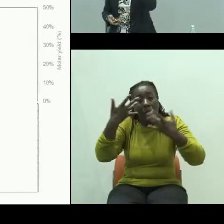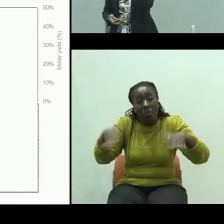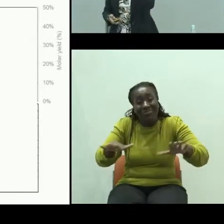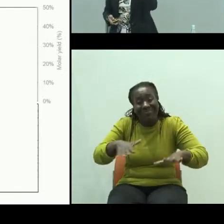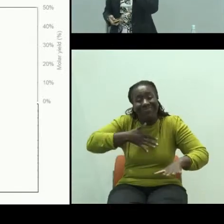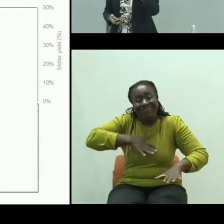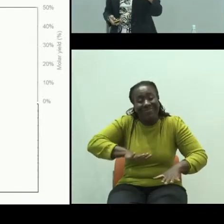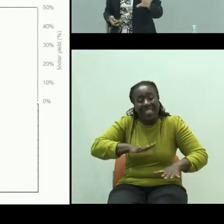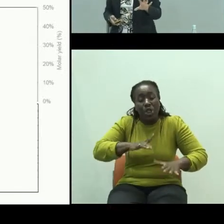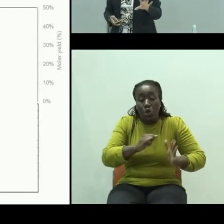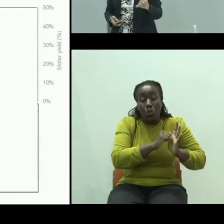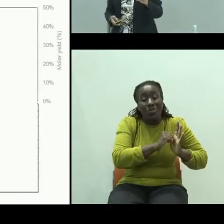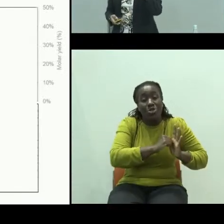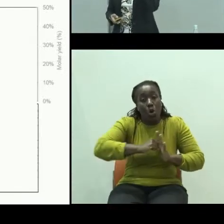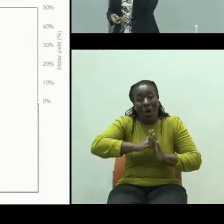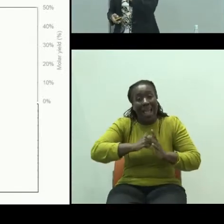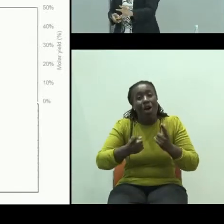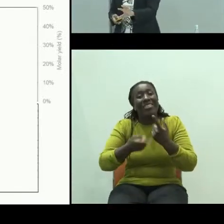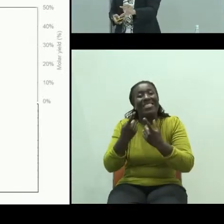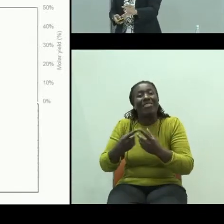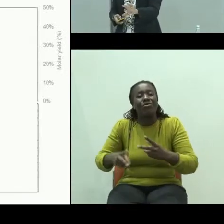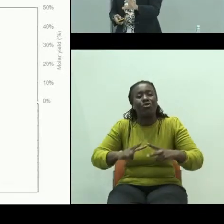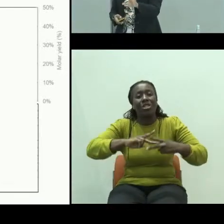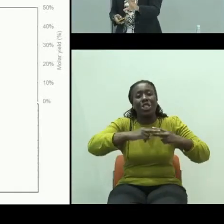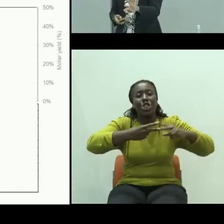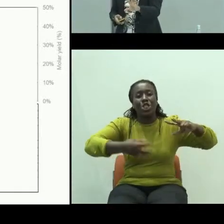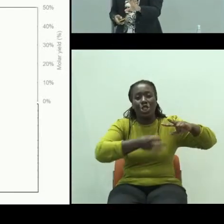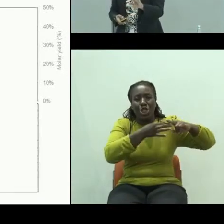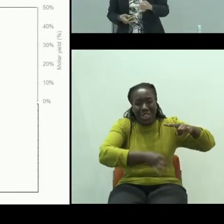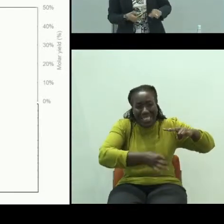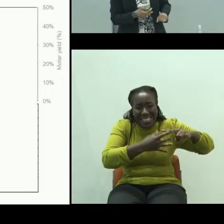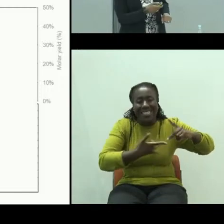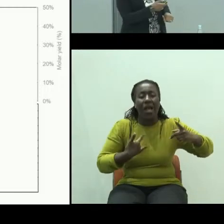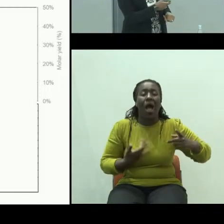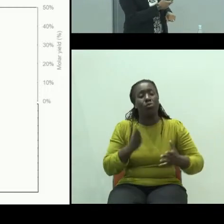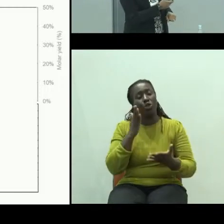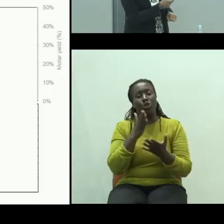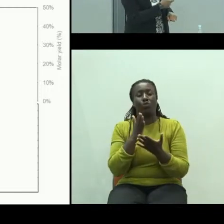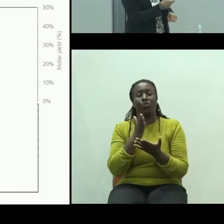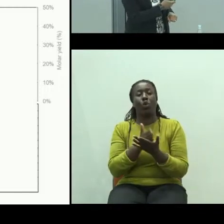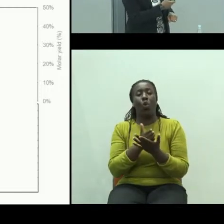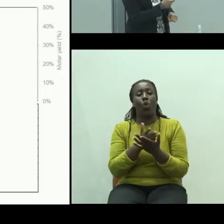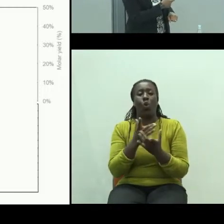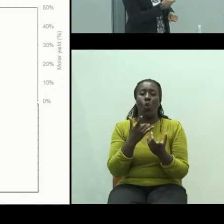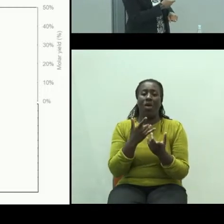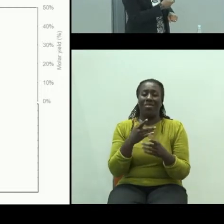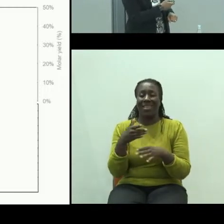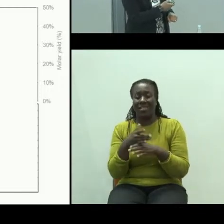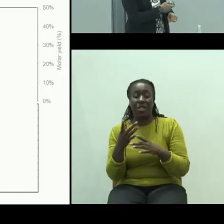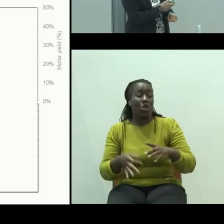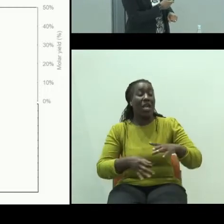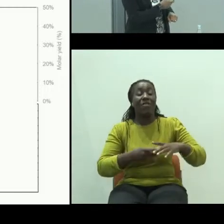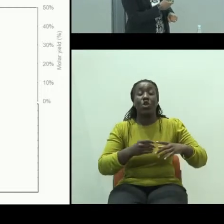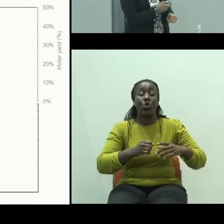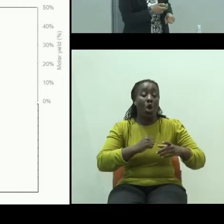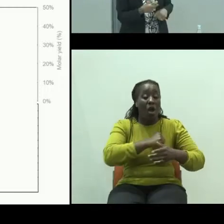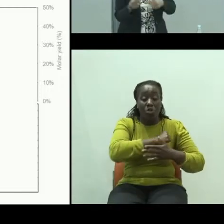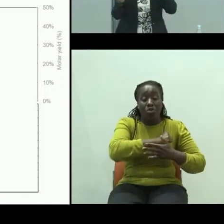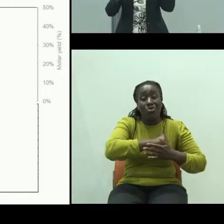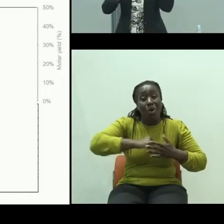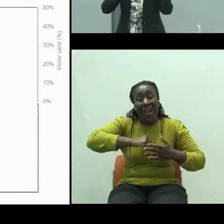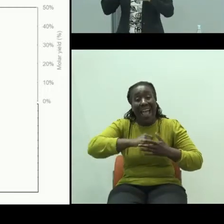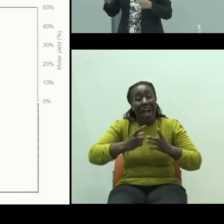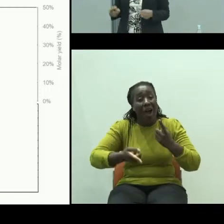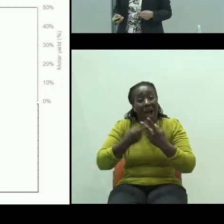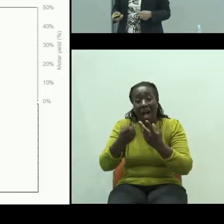to knock out different genes. I'm showing you the results of that exercise, which is knocking out different versions of all these other